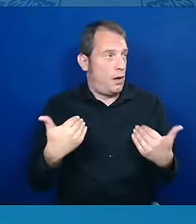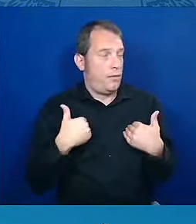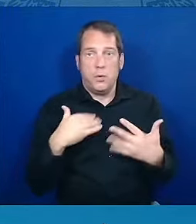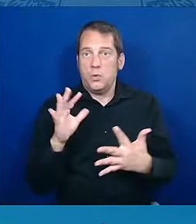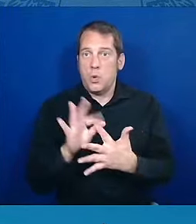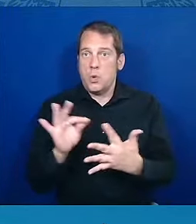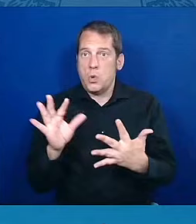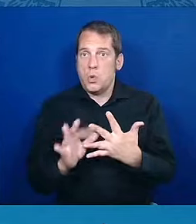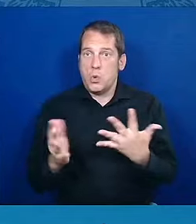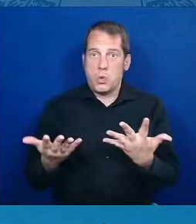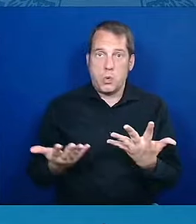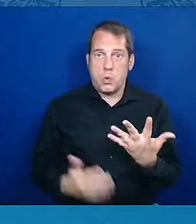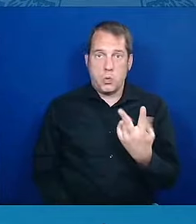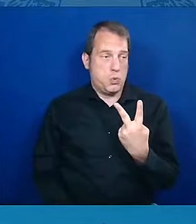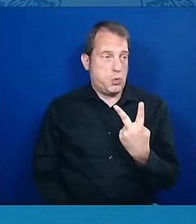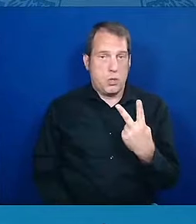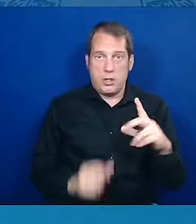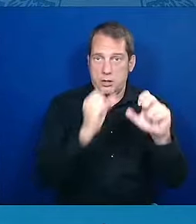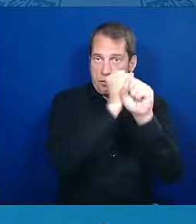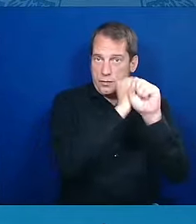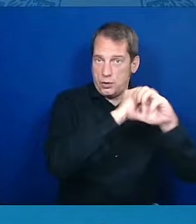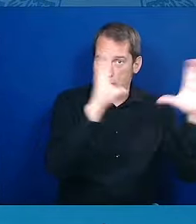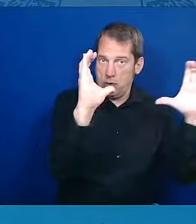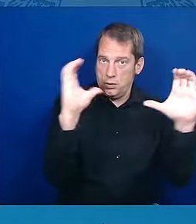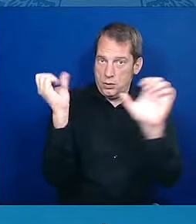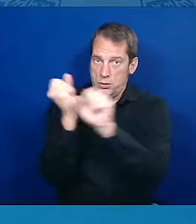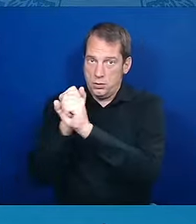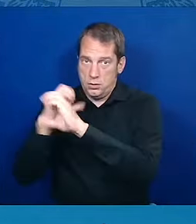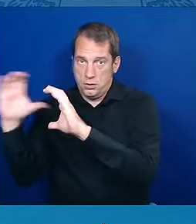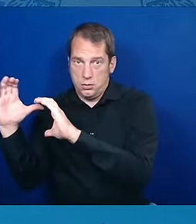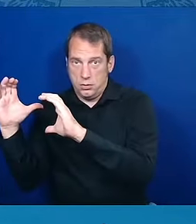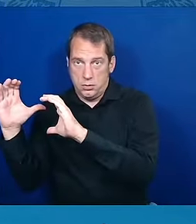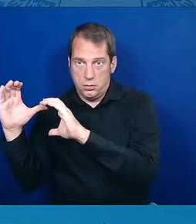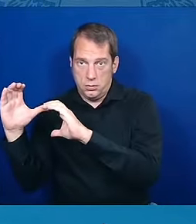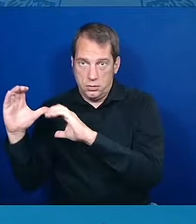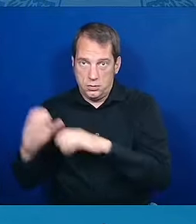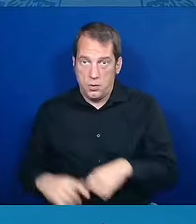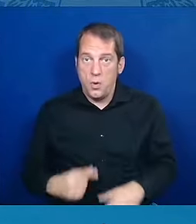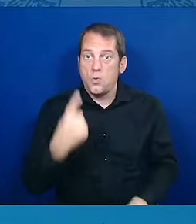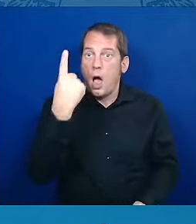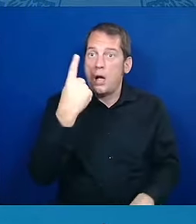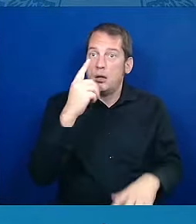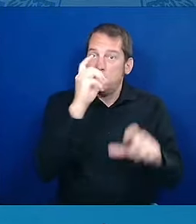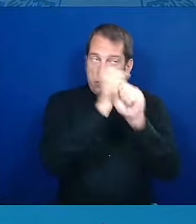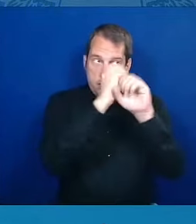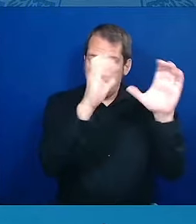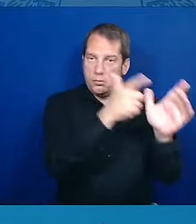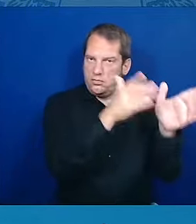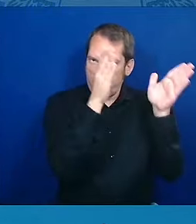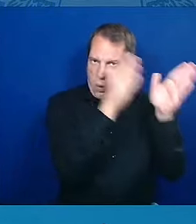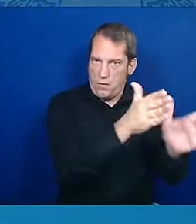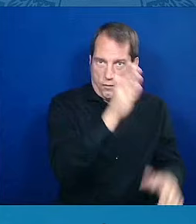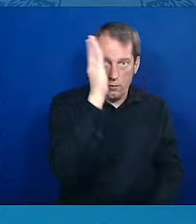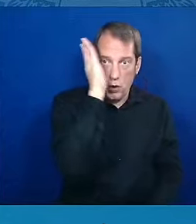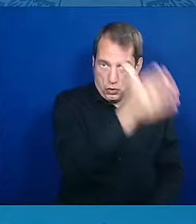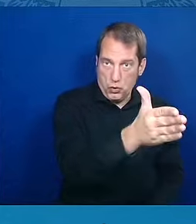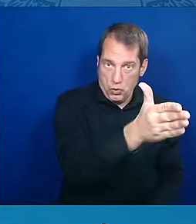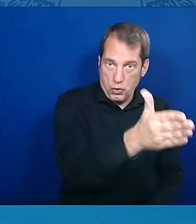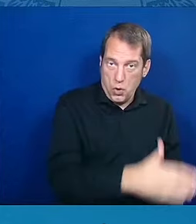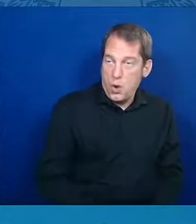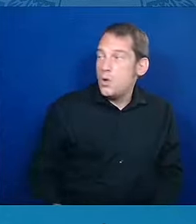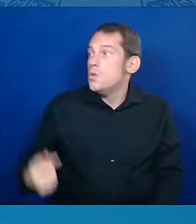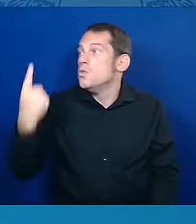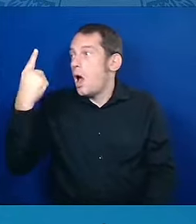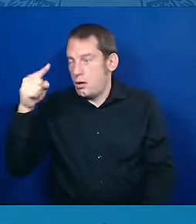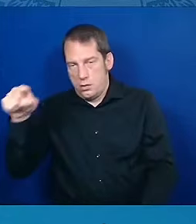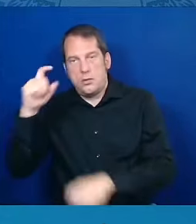nation. One focused on the future and the other focused on the past.